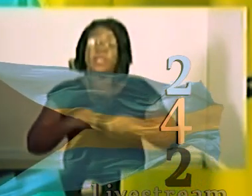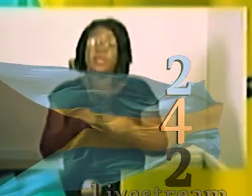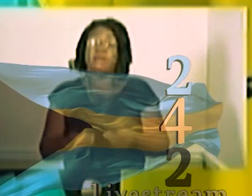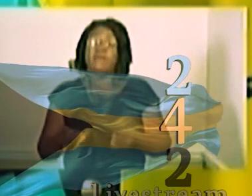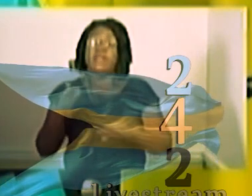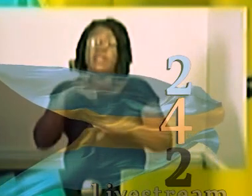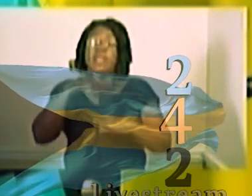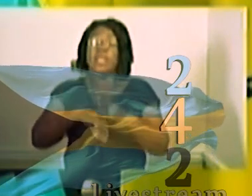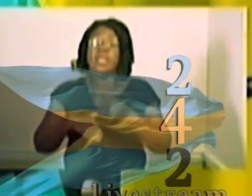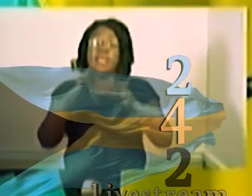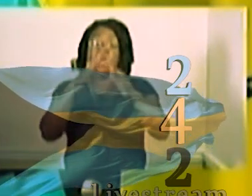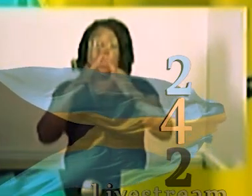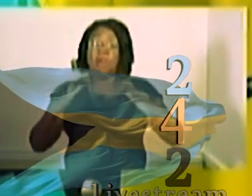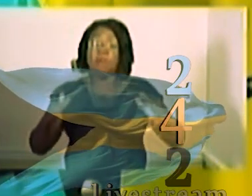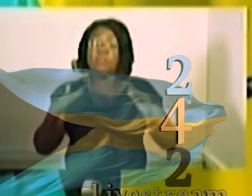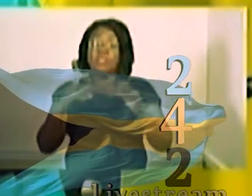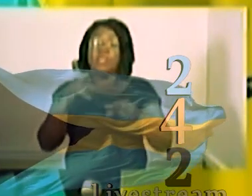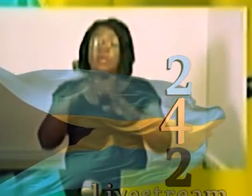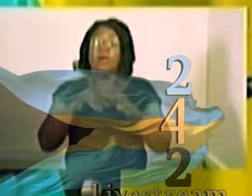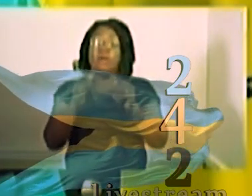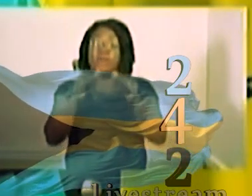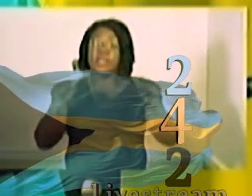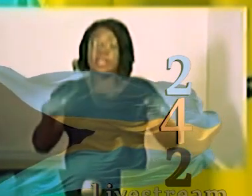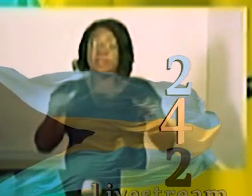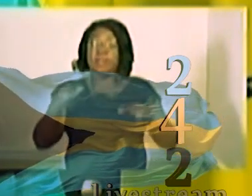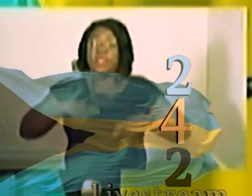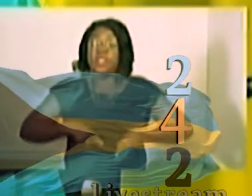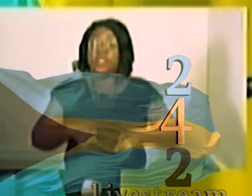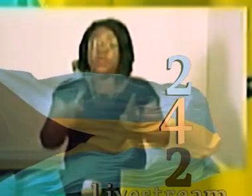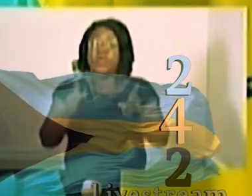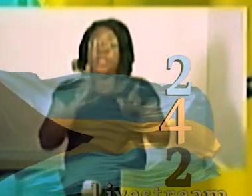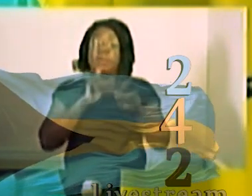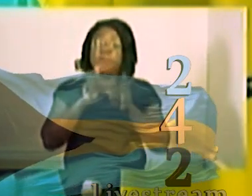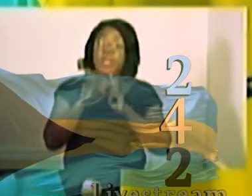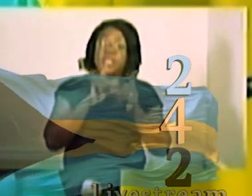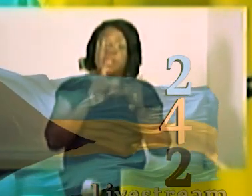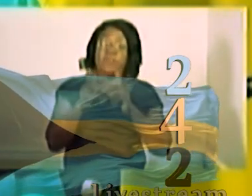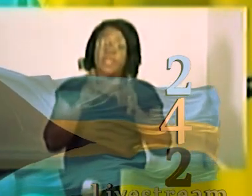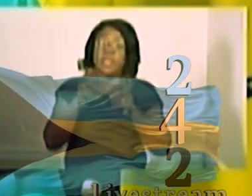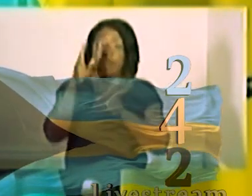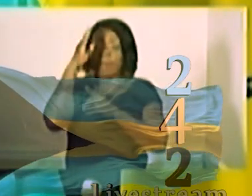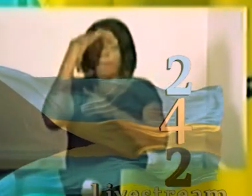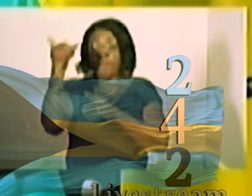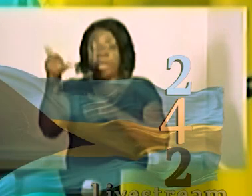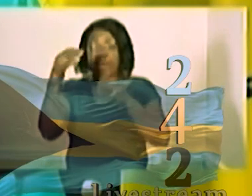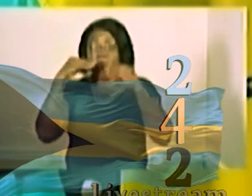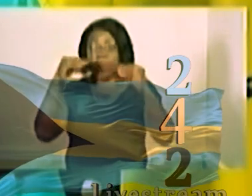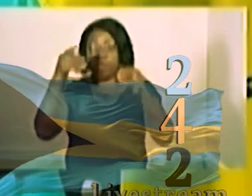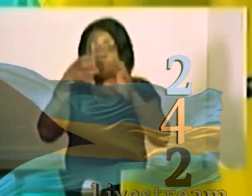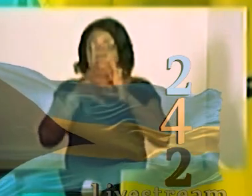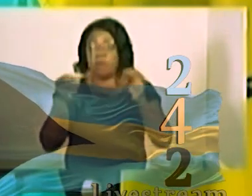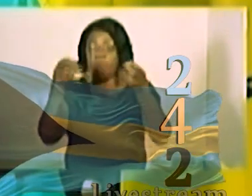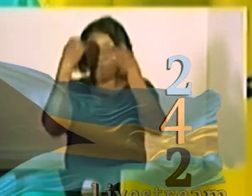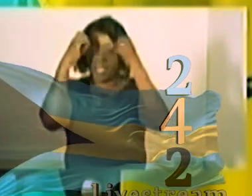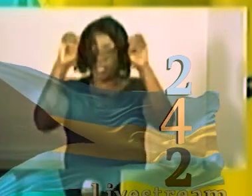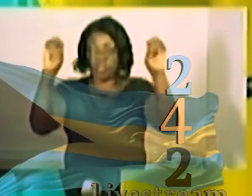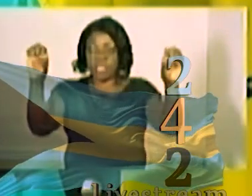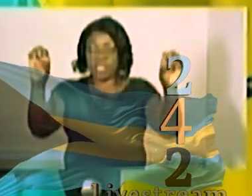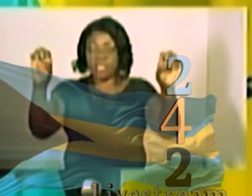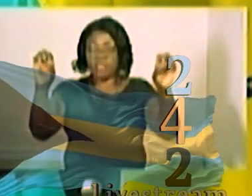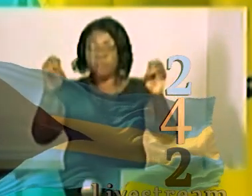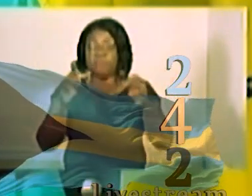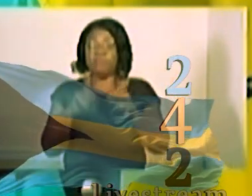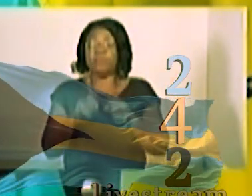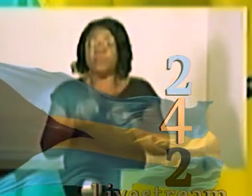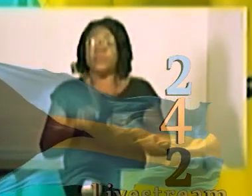Parliament during our budget debate by the Minister of Education, the Honorable Jeffrey Lloyd. I